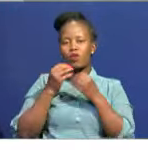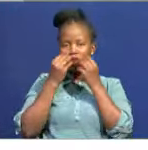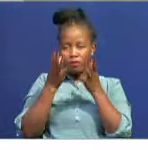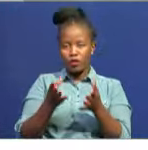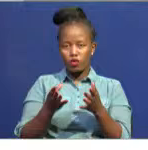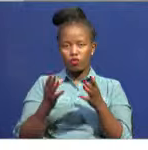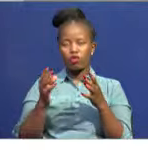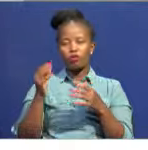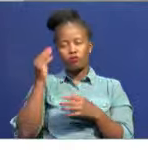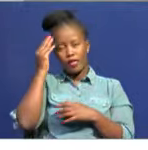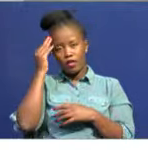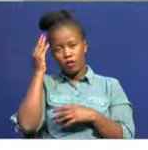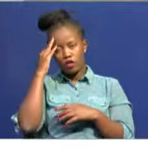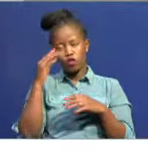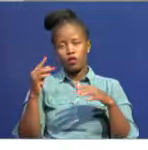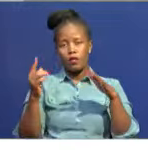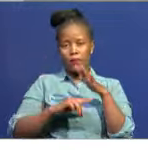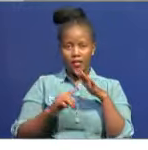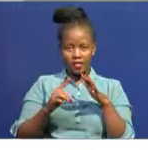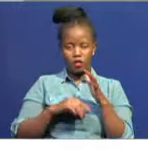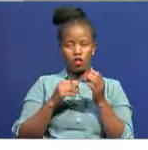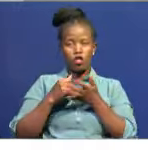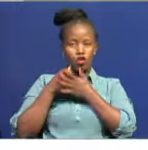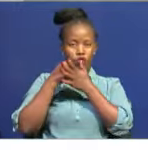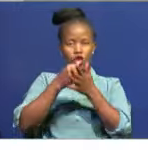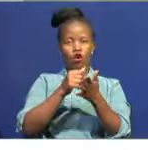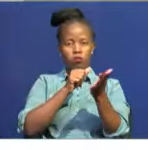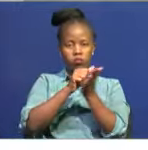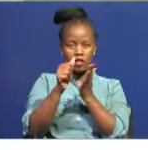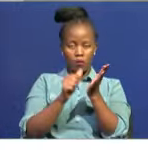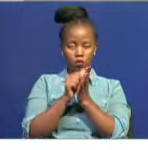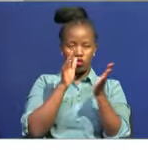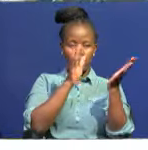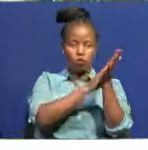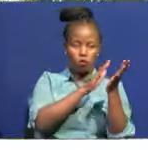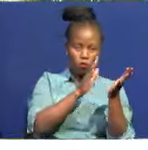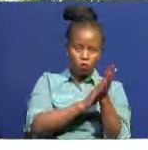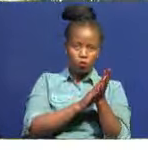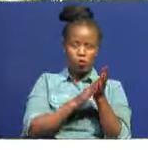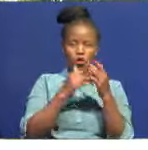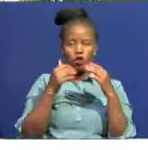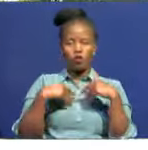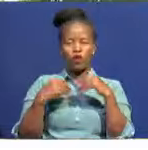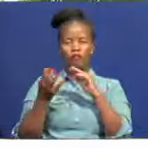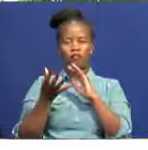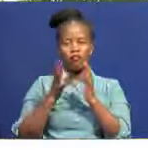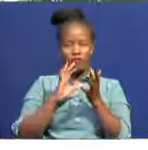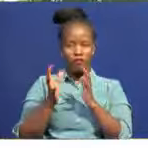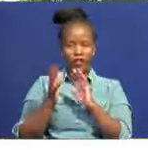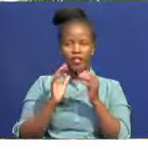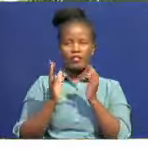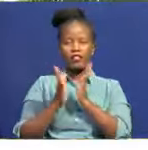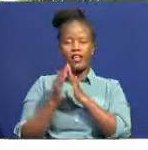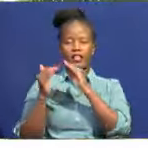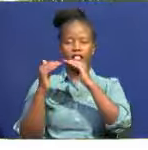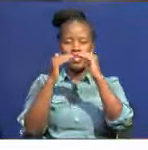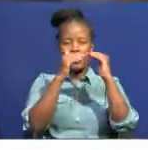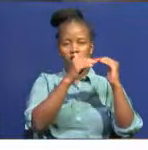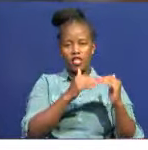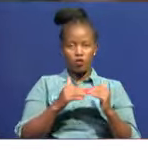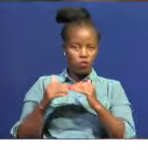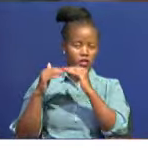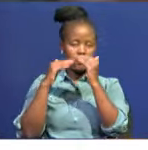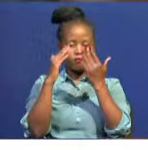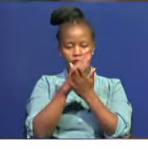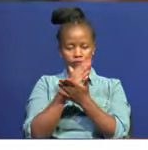data necessary for drafting the legislative proposal that would ensure fairness and equity in bursaries distribution.